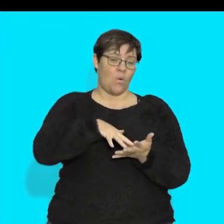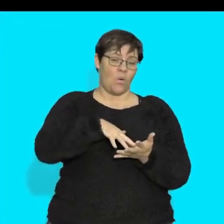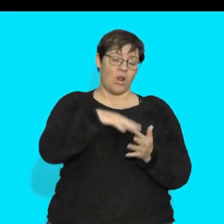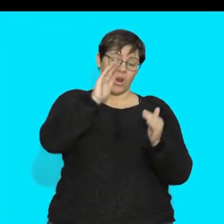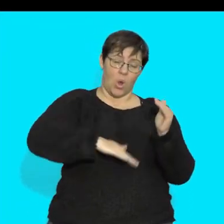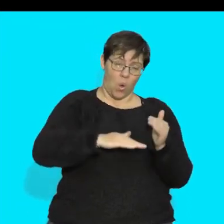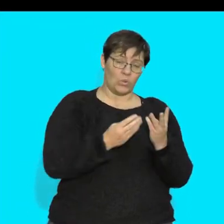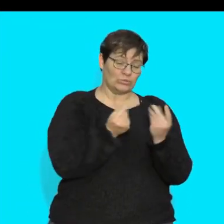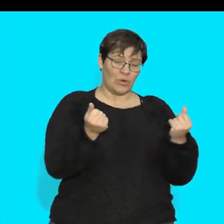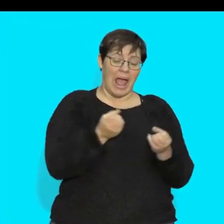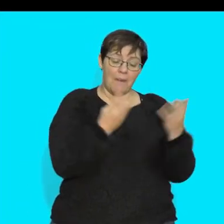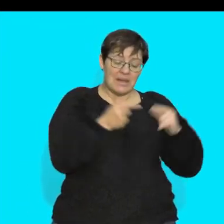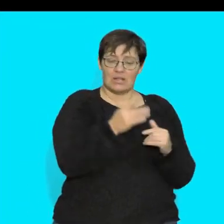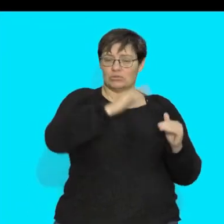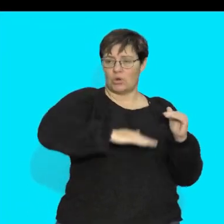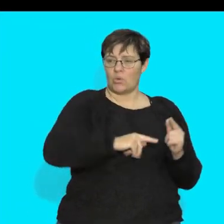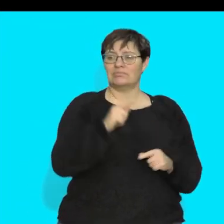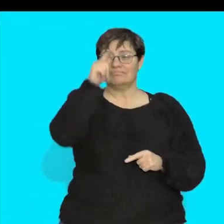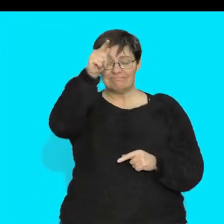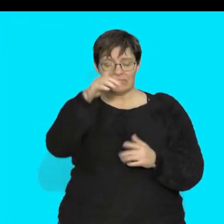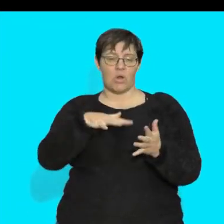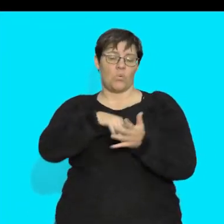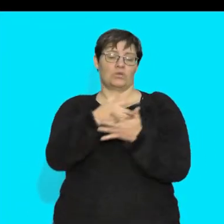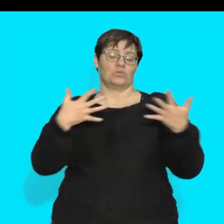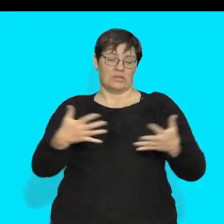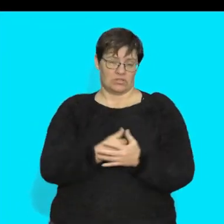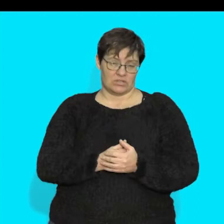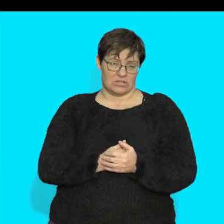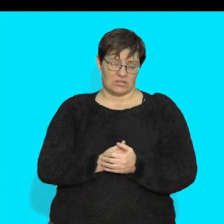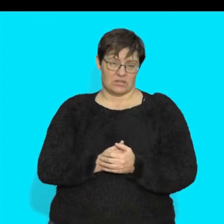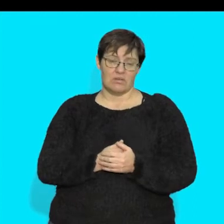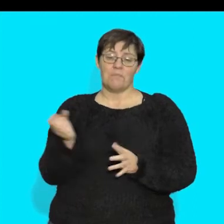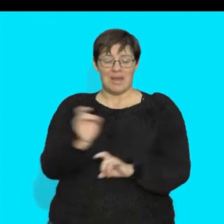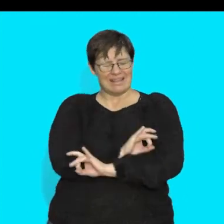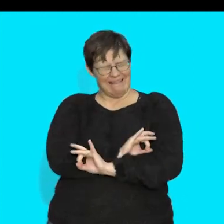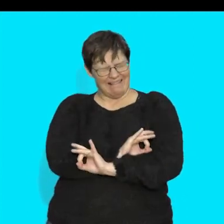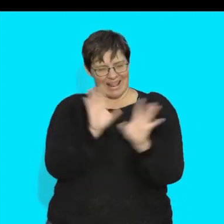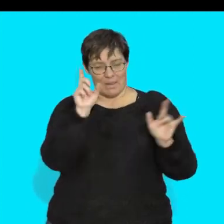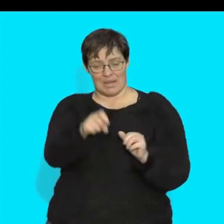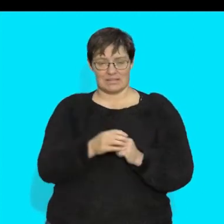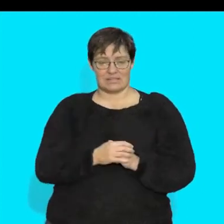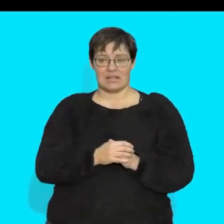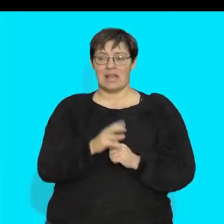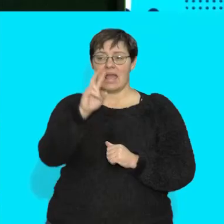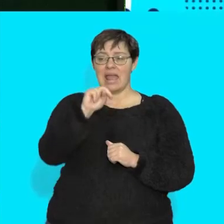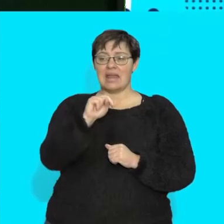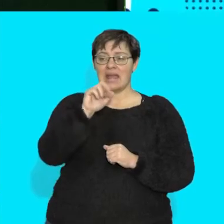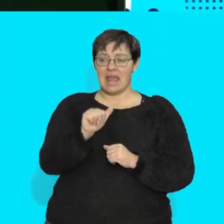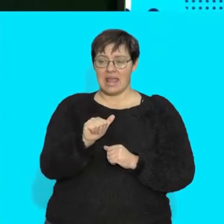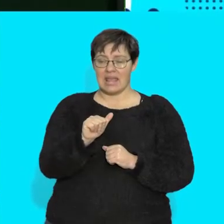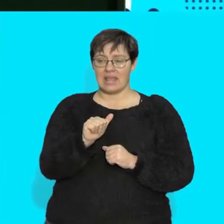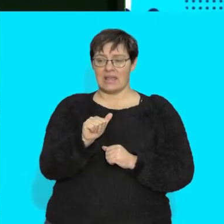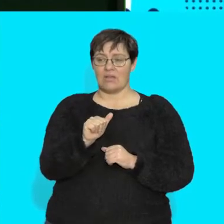the concentration is too low. This one is too weak. You've got to be clear about that. The